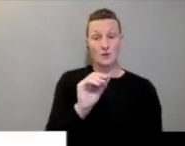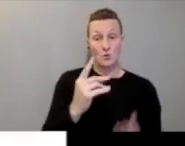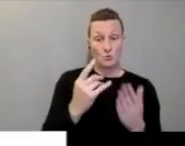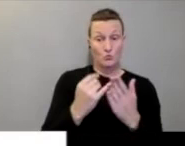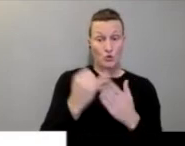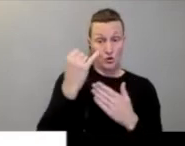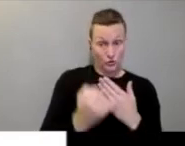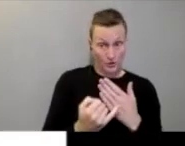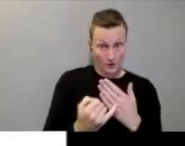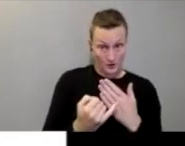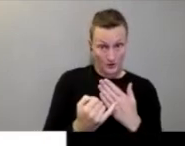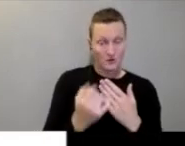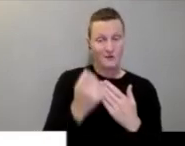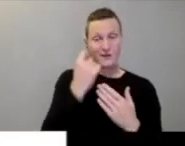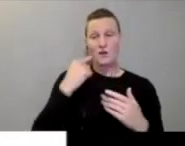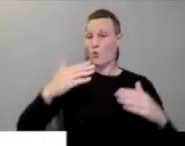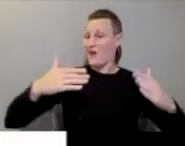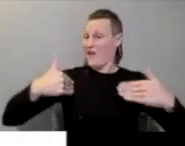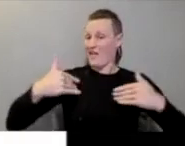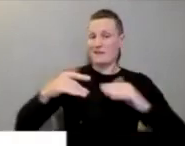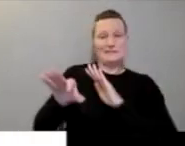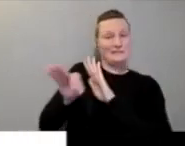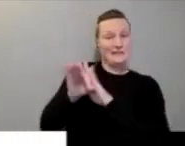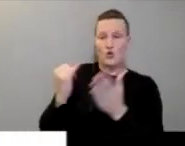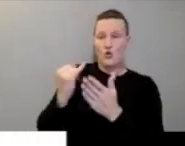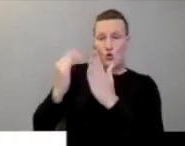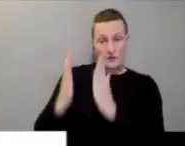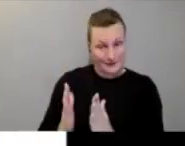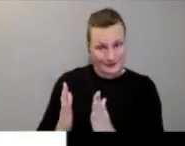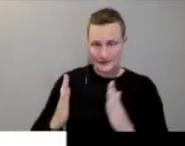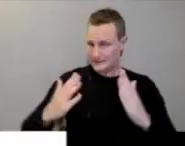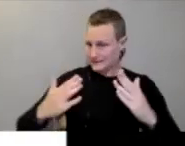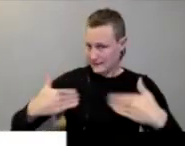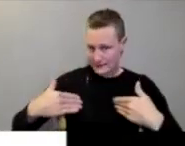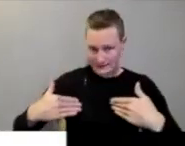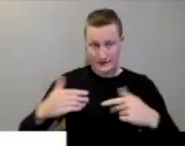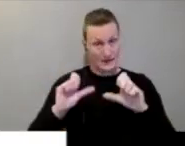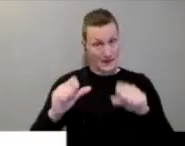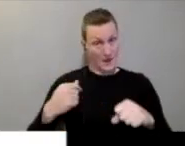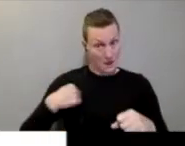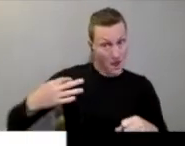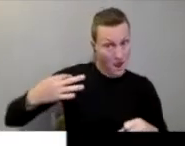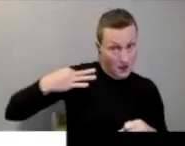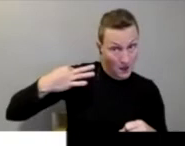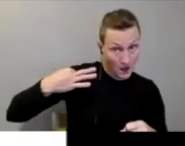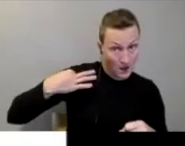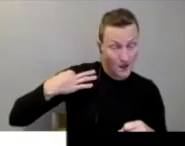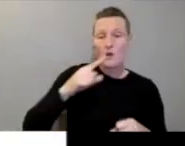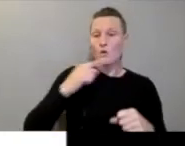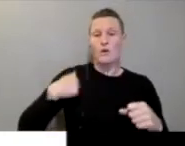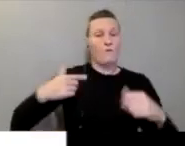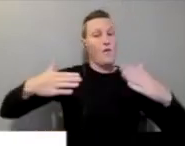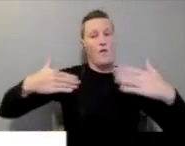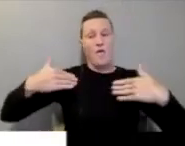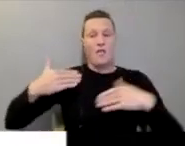and looking to have art on our streets, but we need to go through a call for artists.